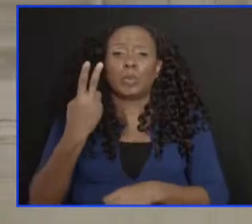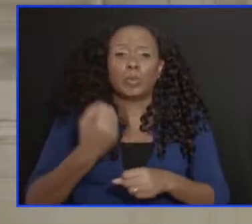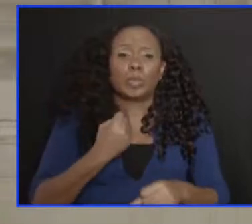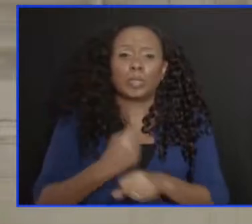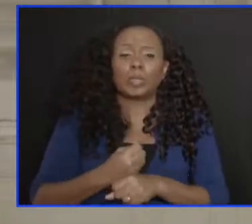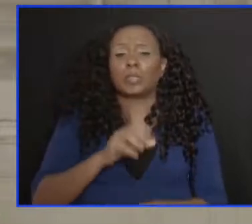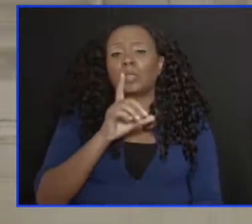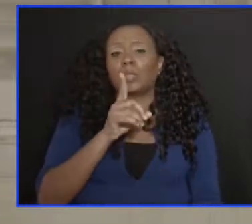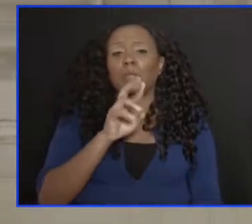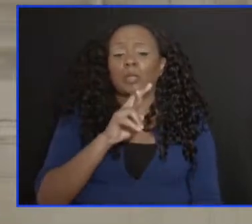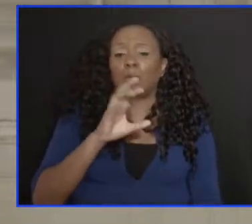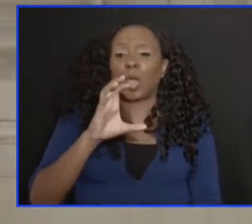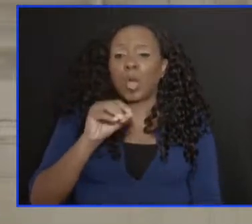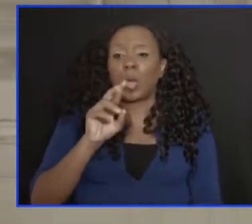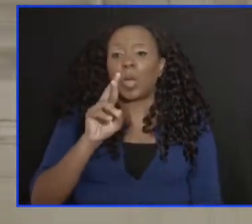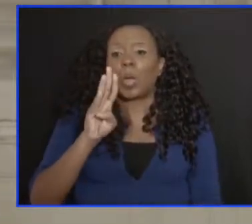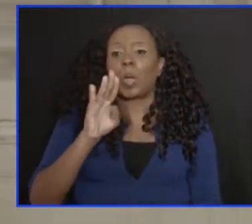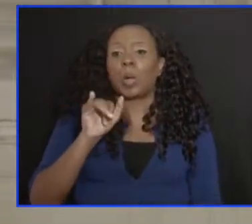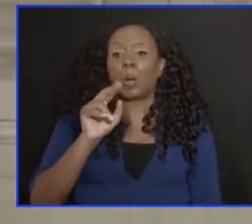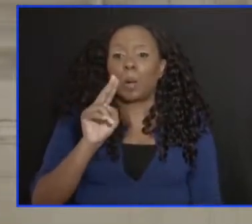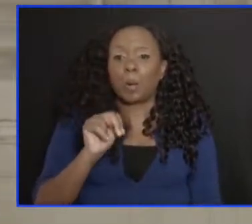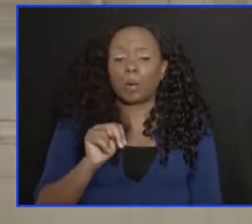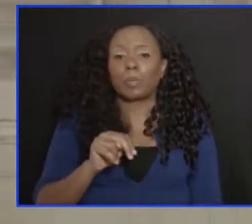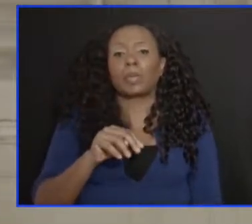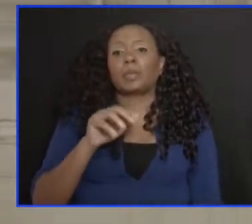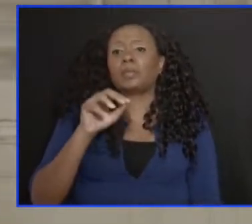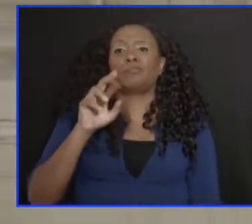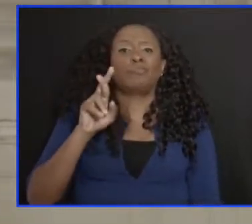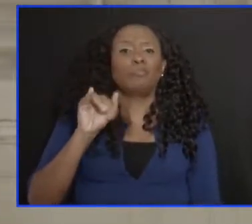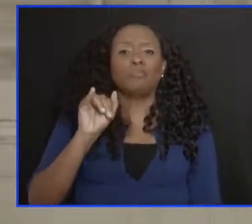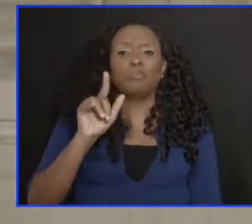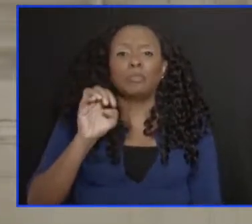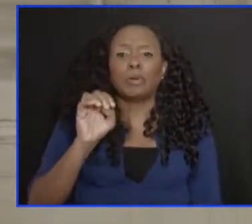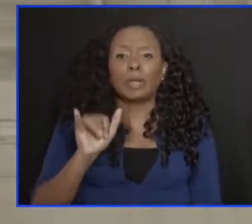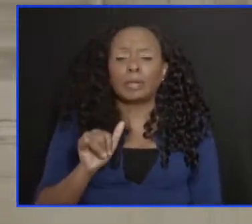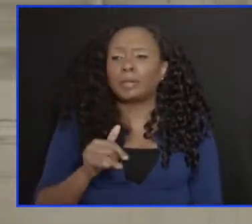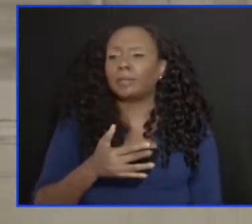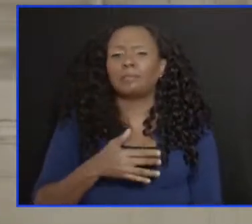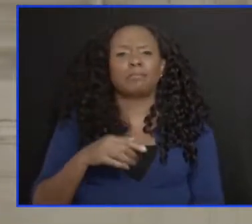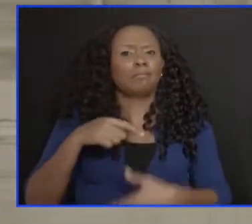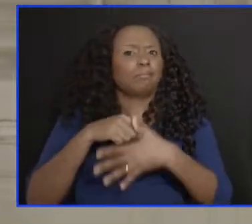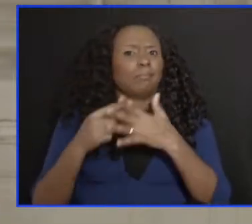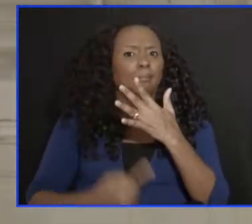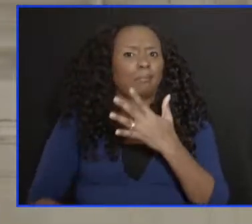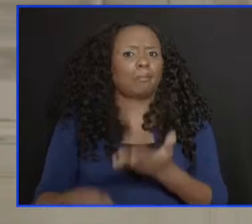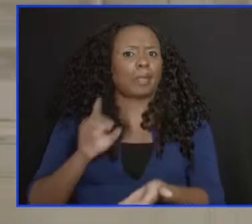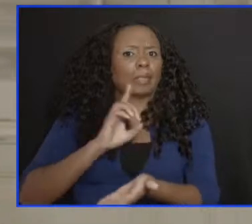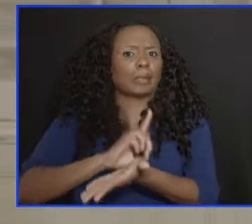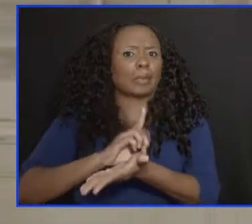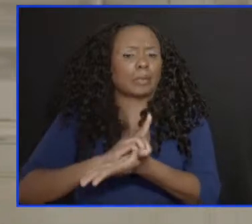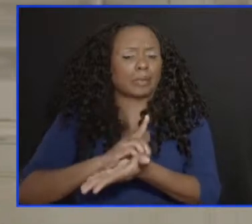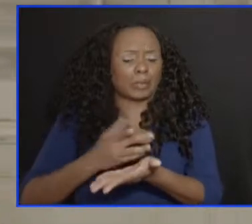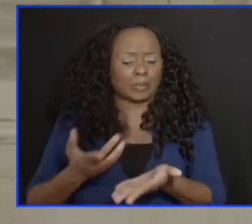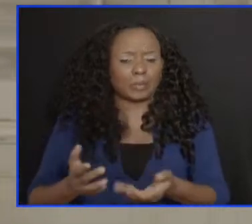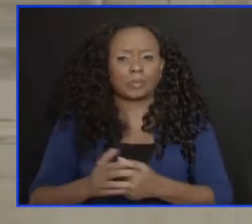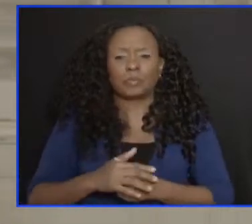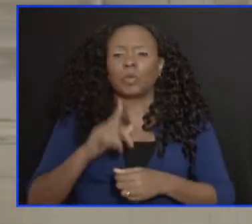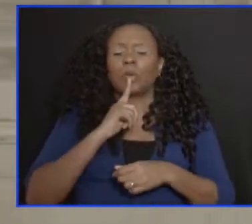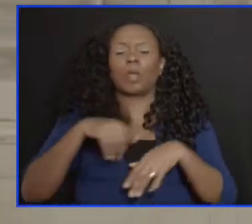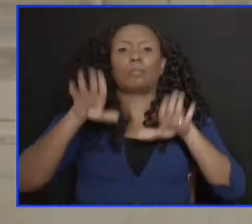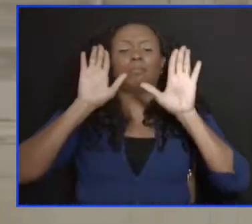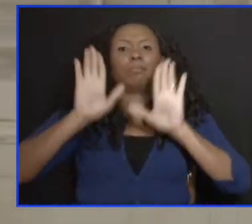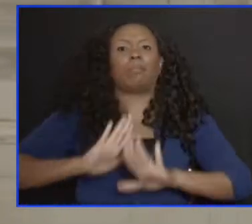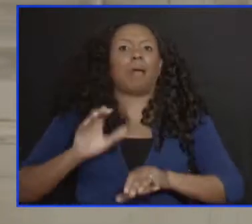Gibson, Reese, Gamble, Holder, Lewis, Lashley, Paris, Riley, and Jackman. And I really had to do that because I think they have really put